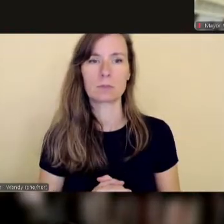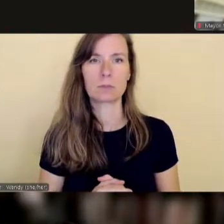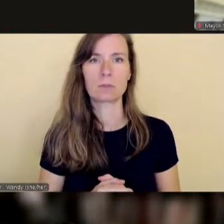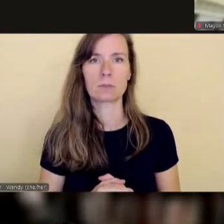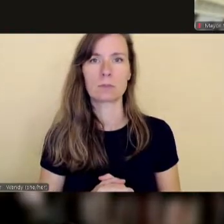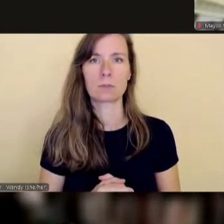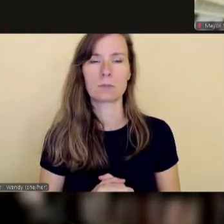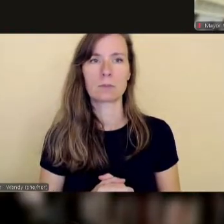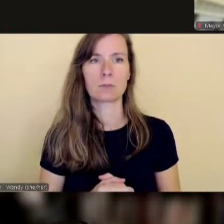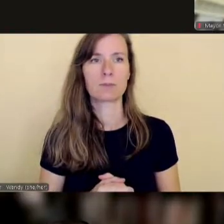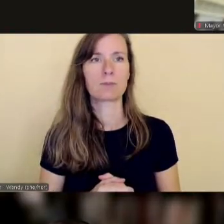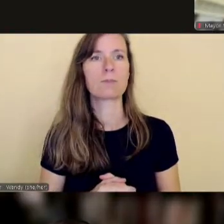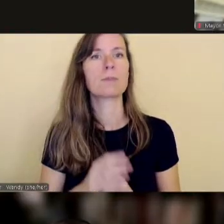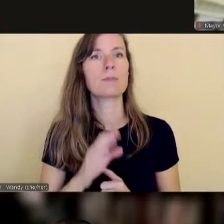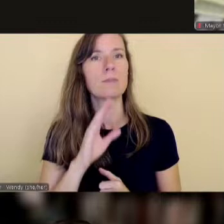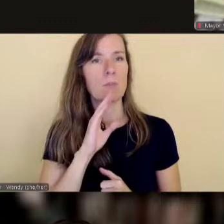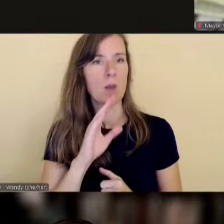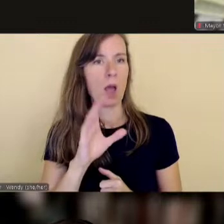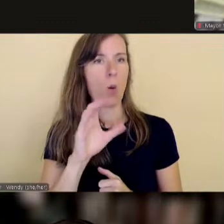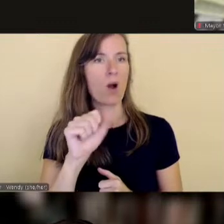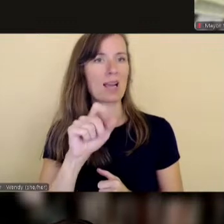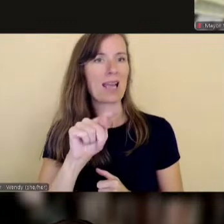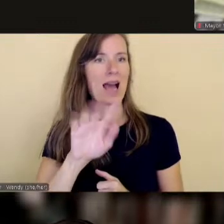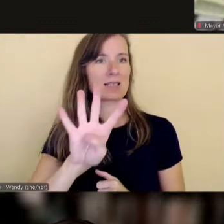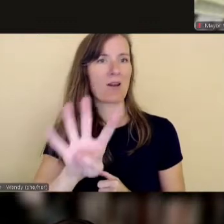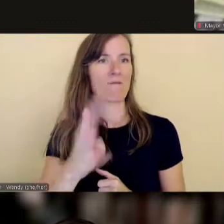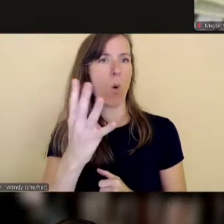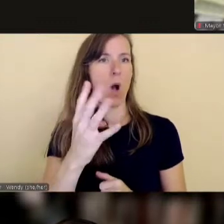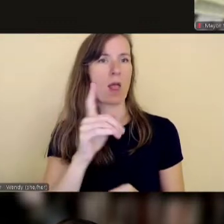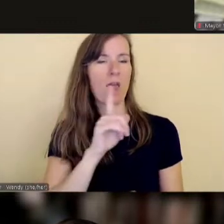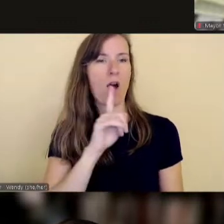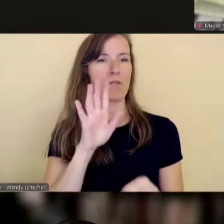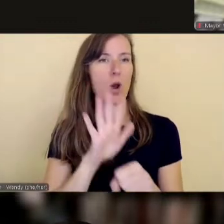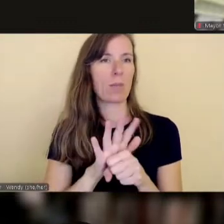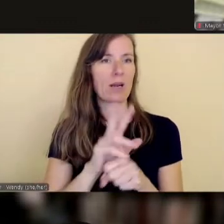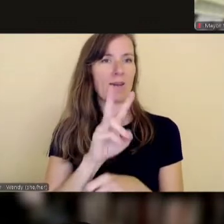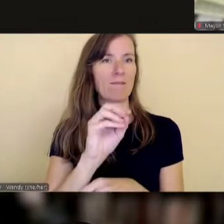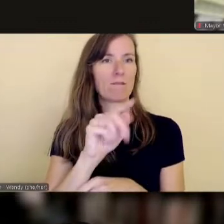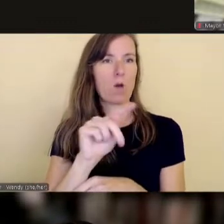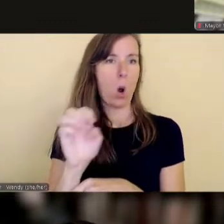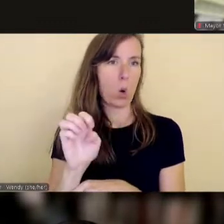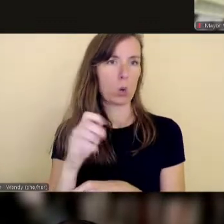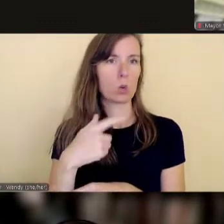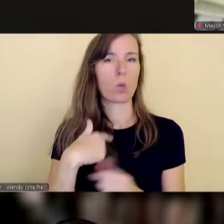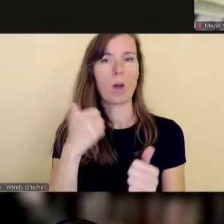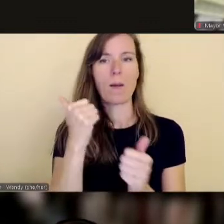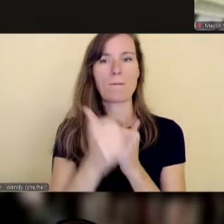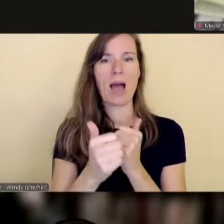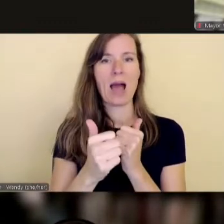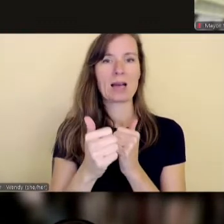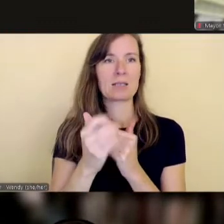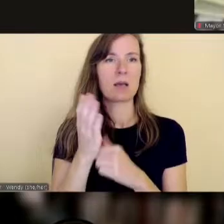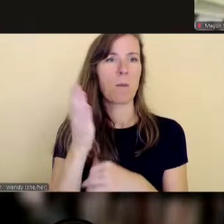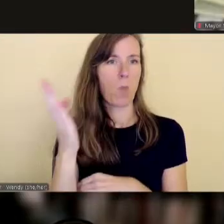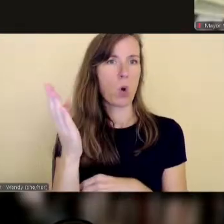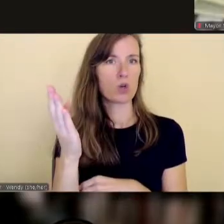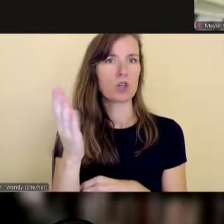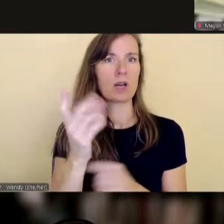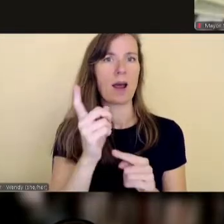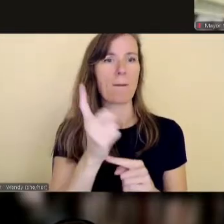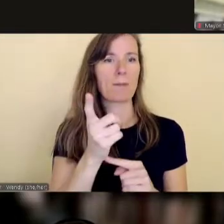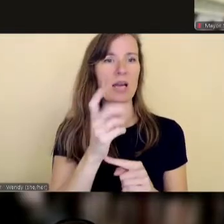Then I'm going to cast the 4th affirmative vote, and we're going to pass the motion. And the minutes are thusly amended and